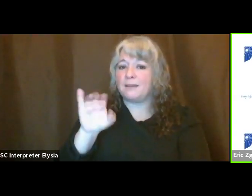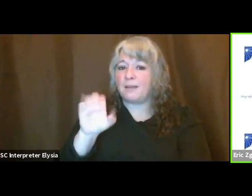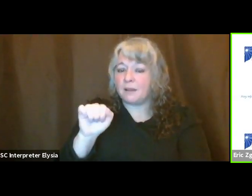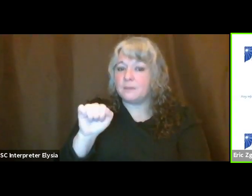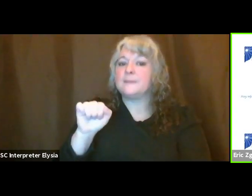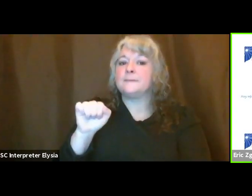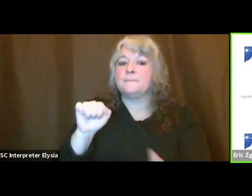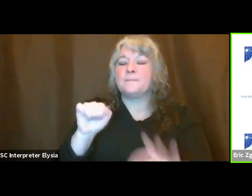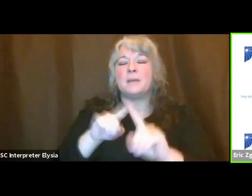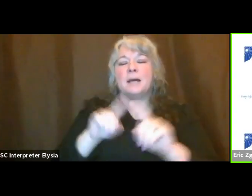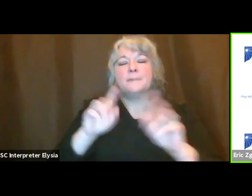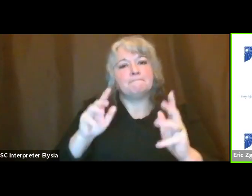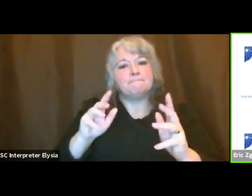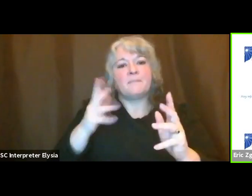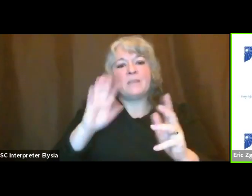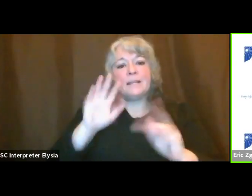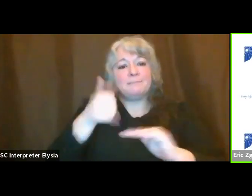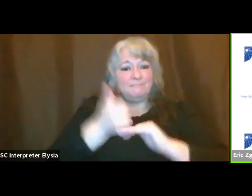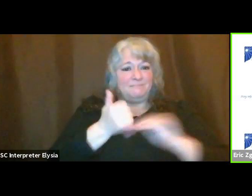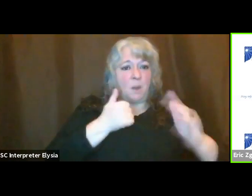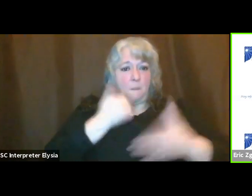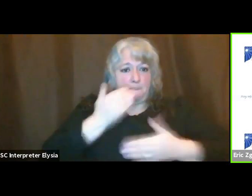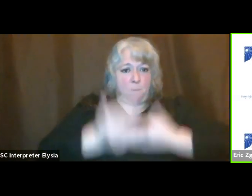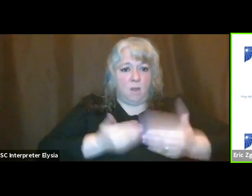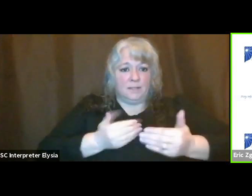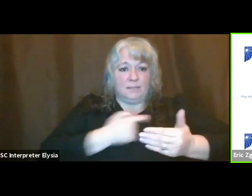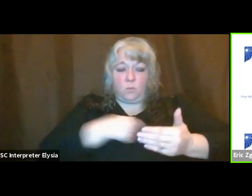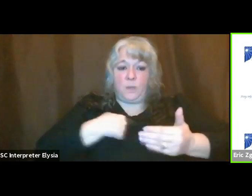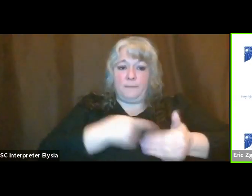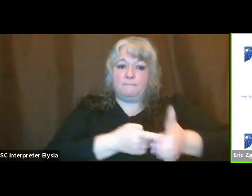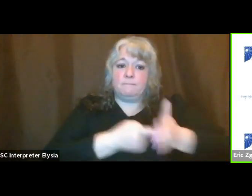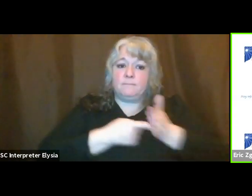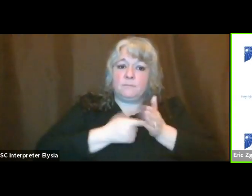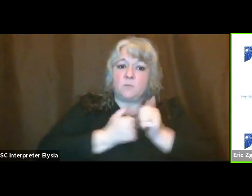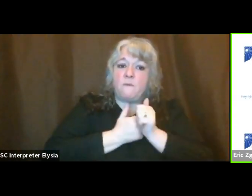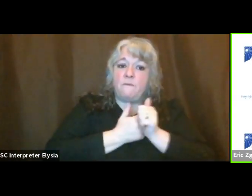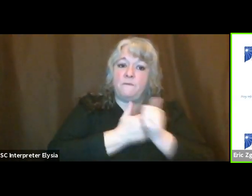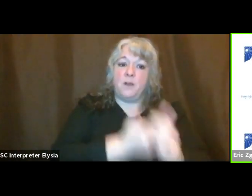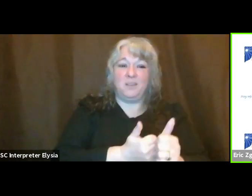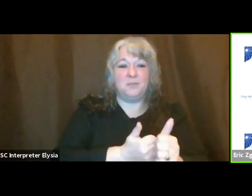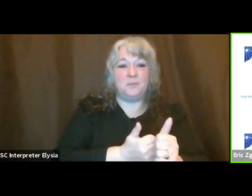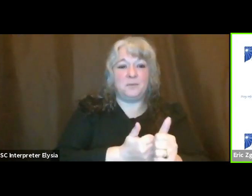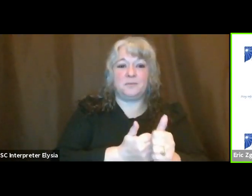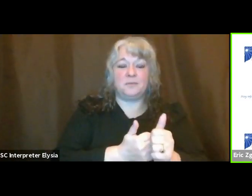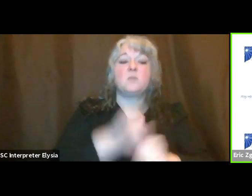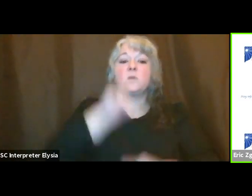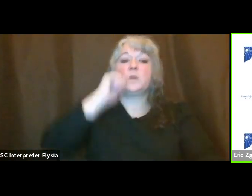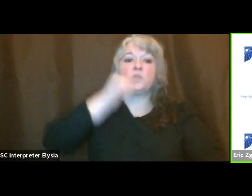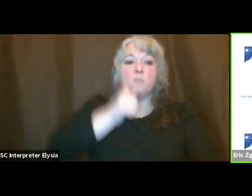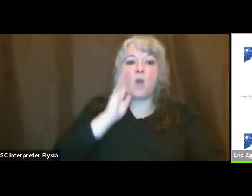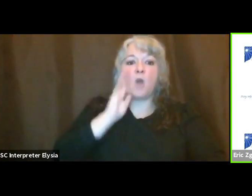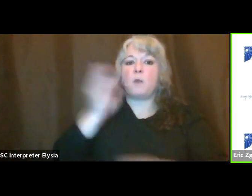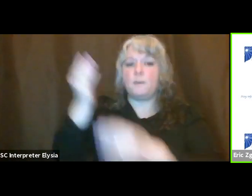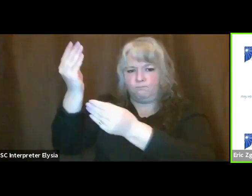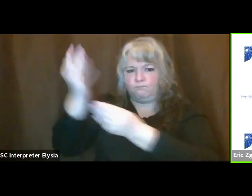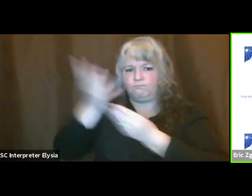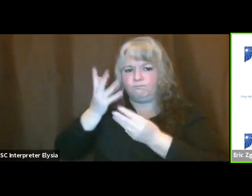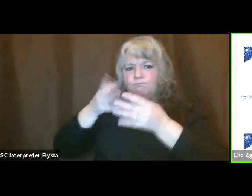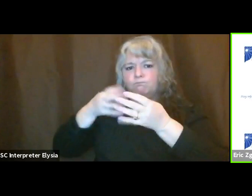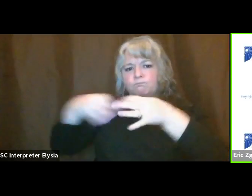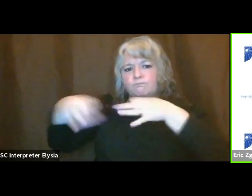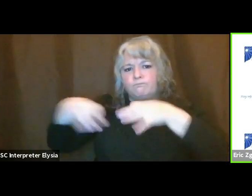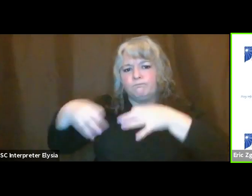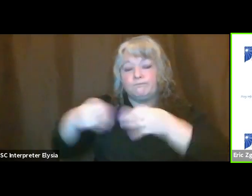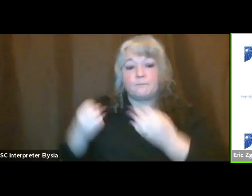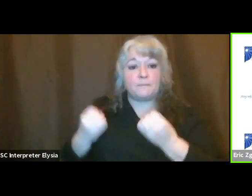again, it's the process that we have, and we have to conform to that process. So I do know tomorrow we'll find out exactly how many doses we're going